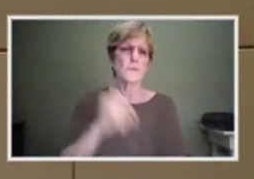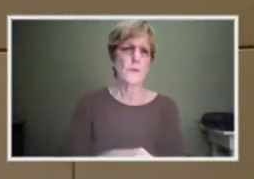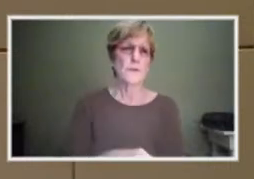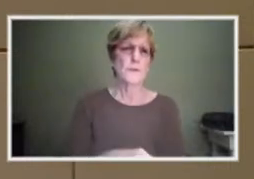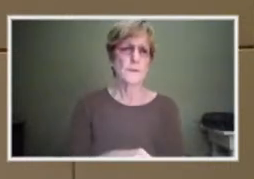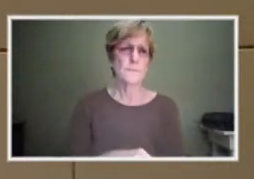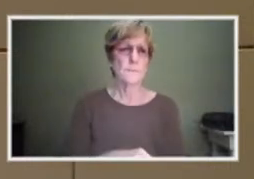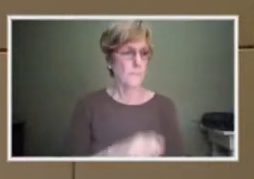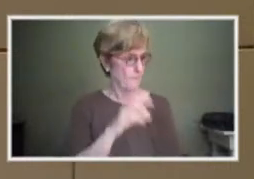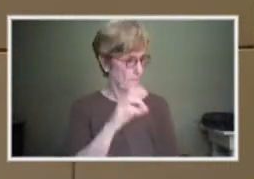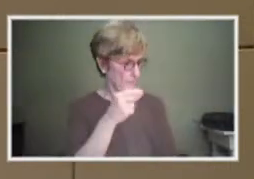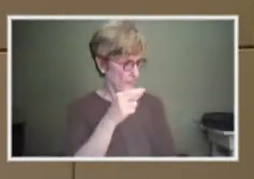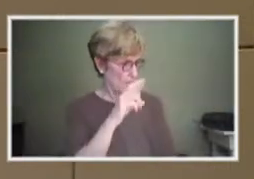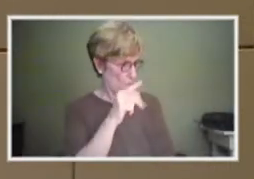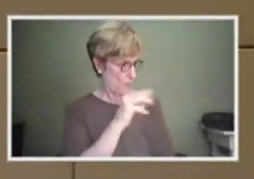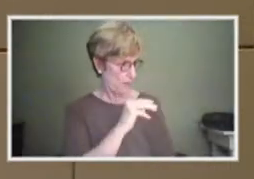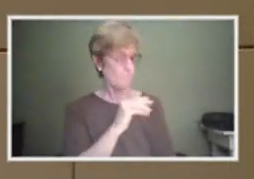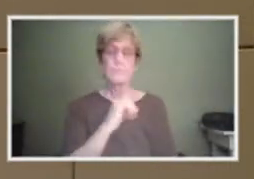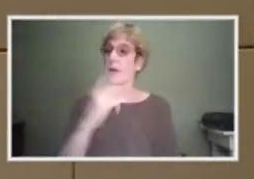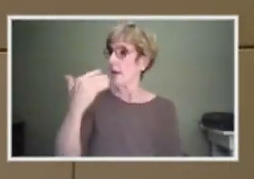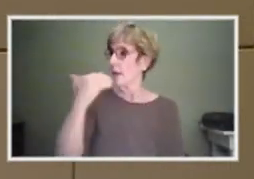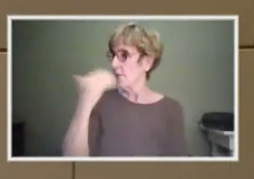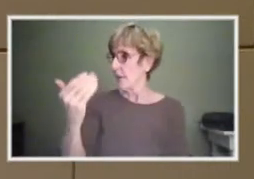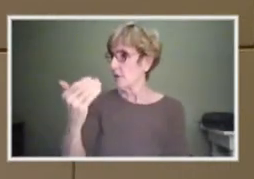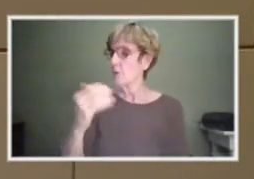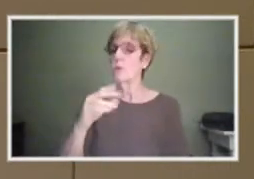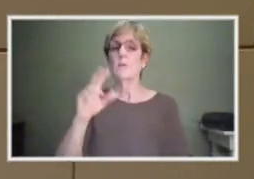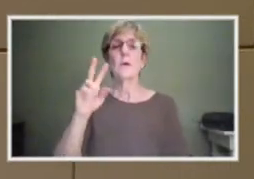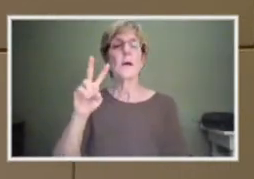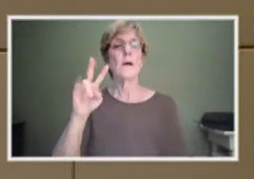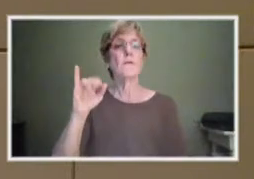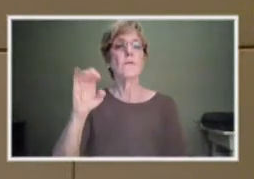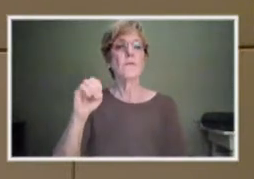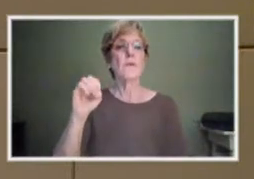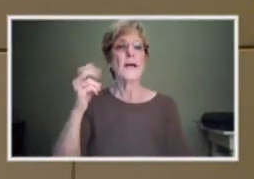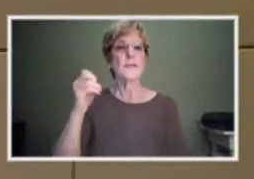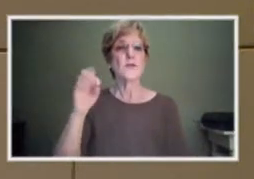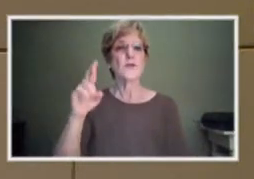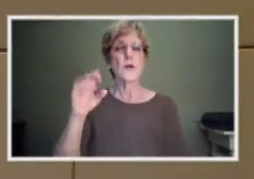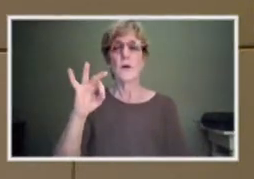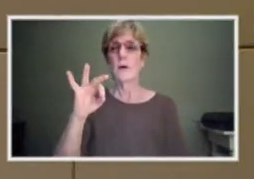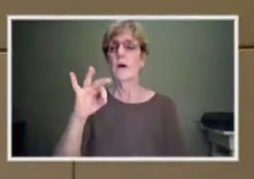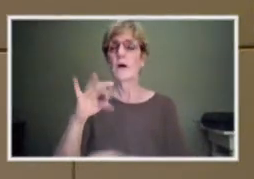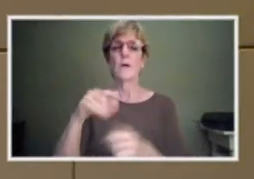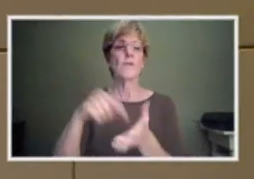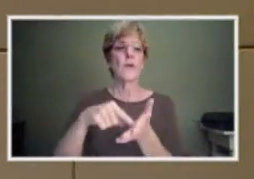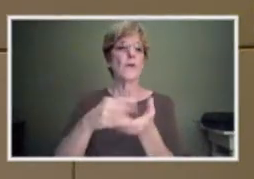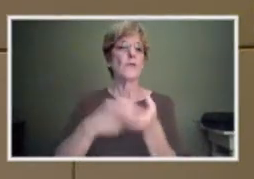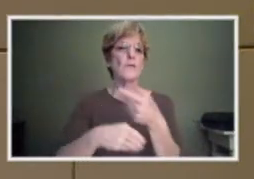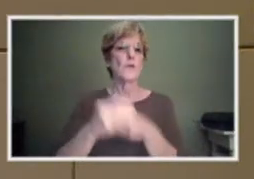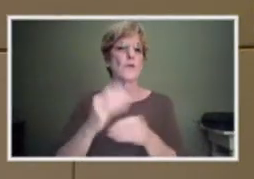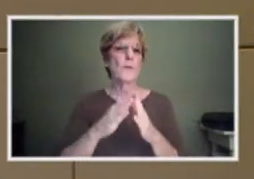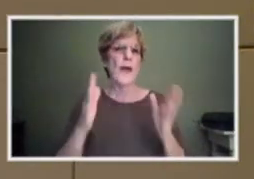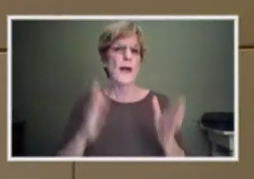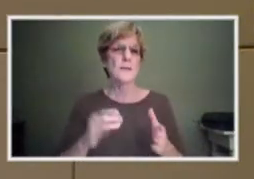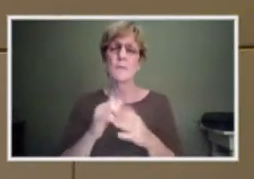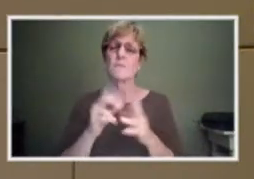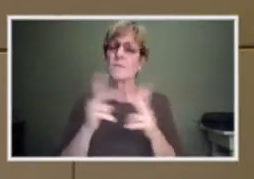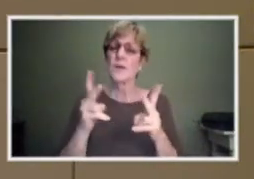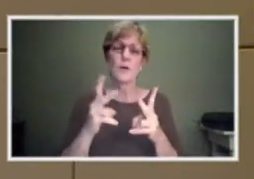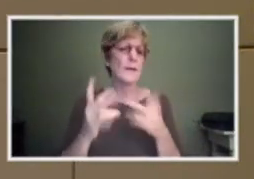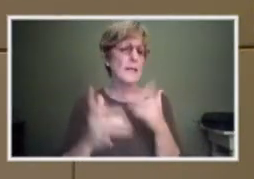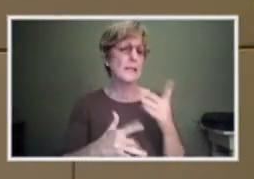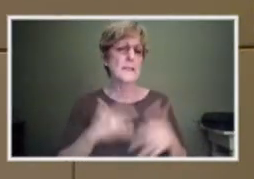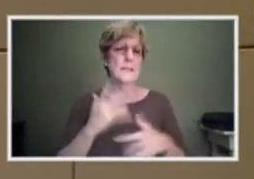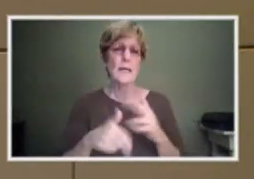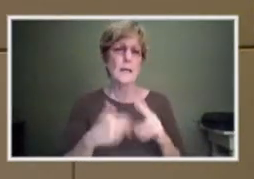Graham? Thank you, Madam Mayor. As Vice Chairman of the Affordable Housing Great Neighbors Committee, I'm really excited about it. I talked to all